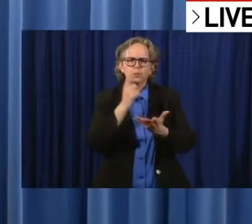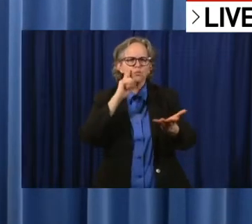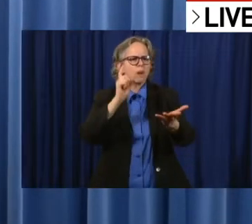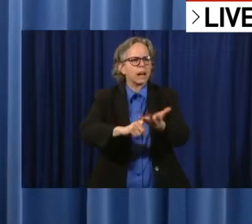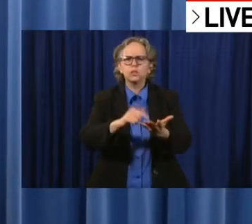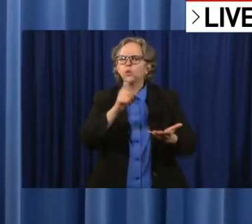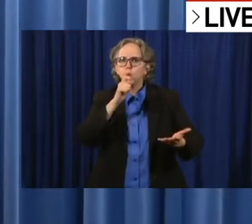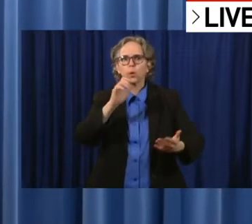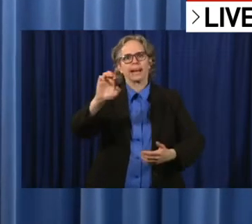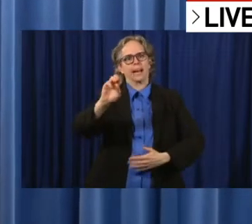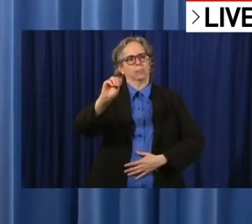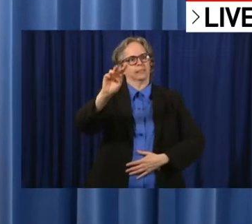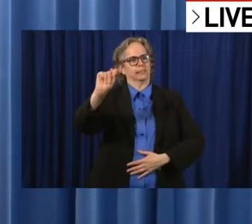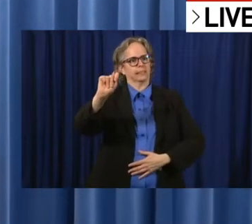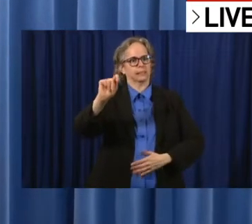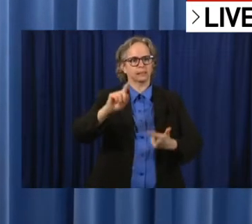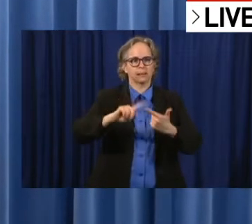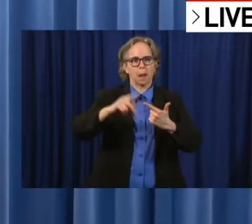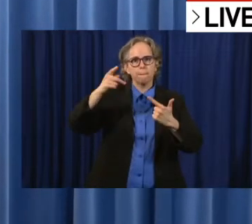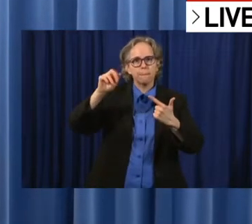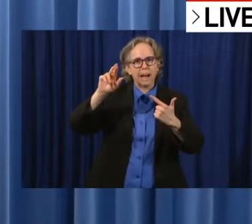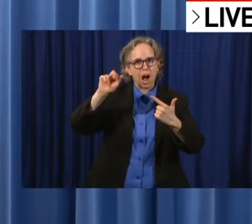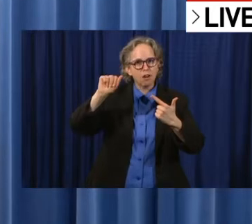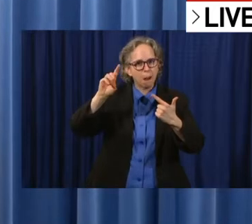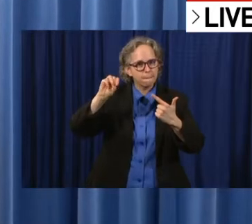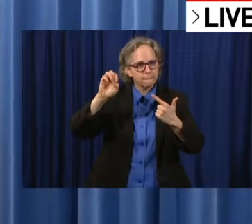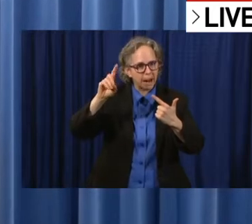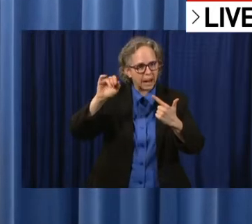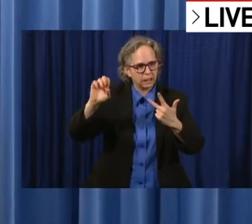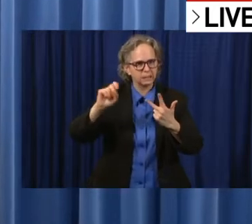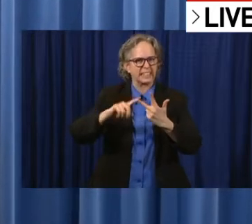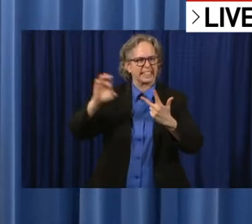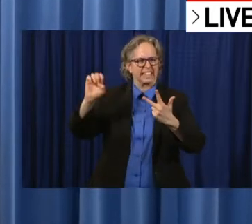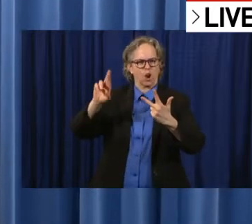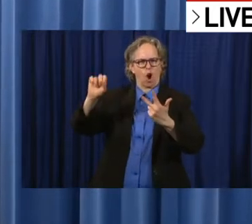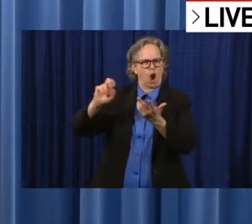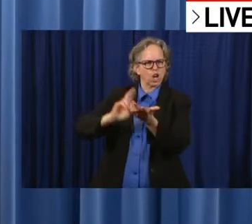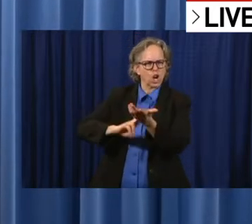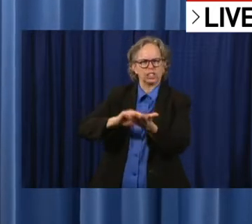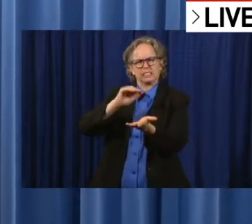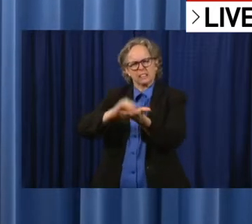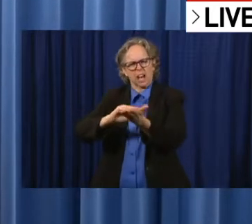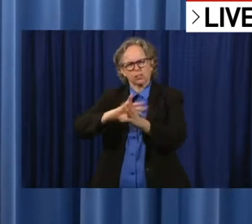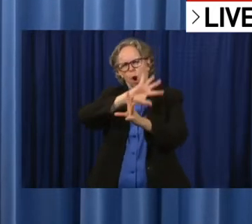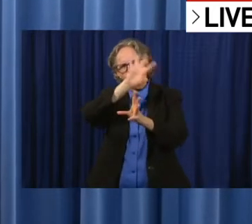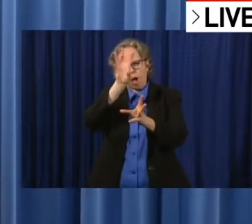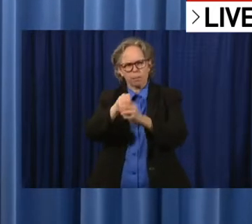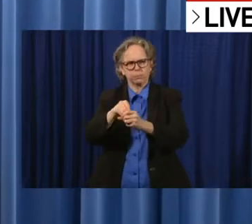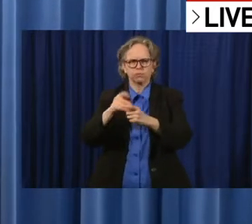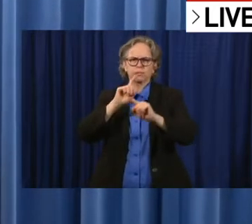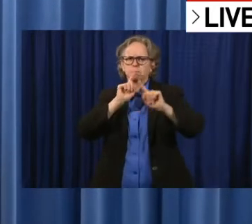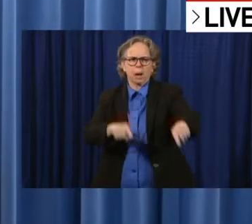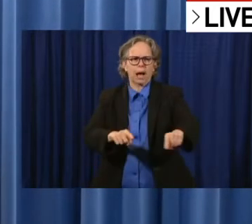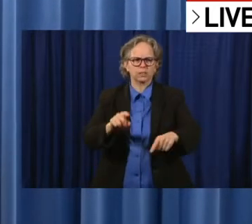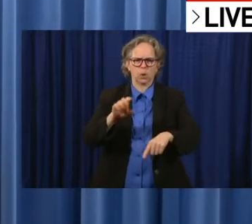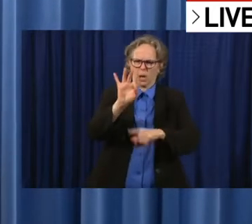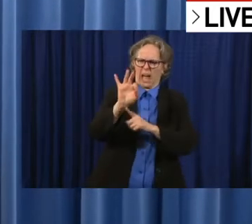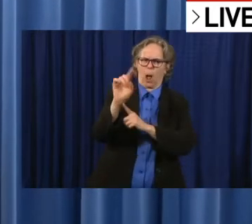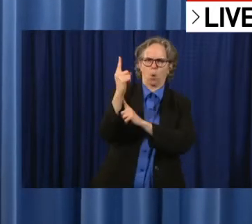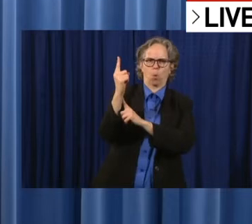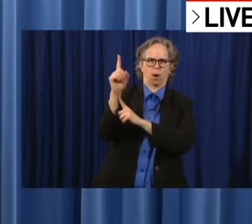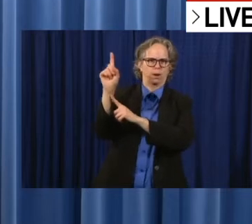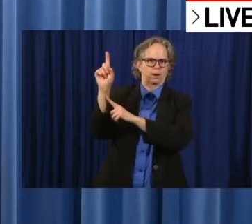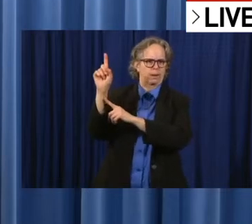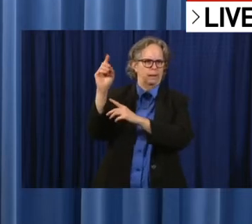EMTs, ER doctors and nurses, all of those who respond to 9/11 calls, who transport people to